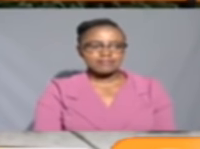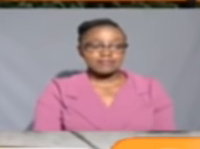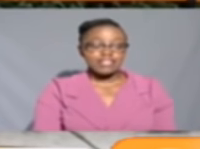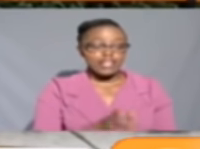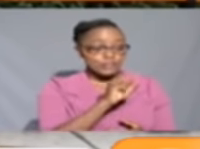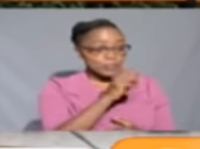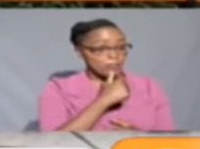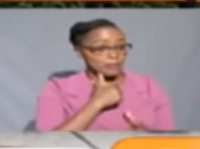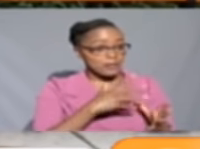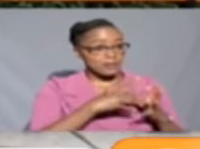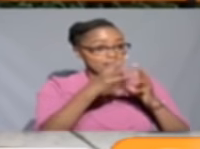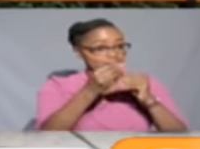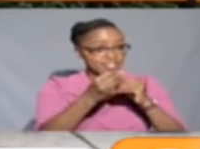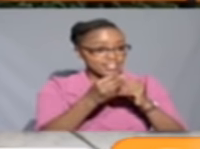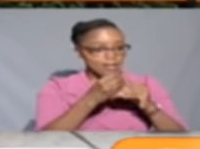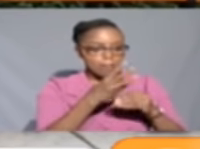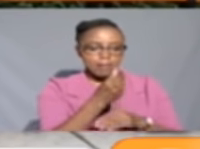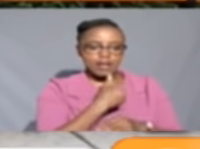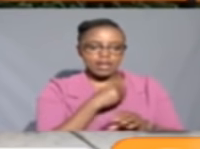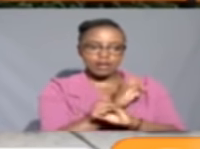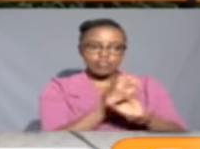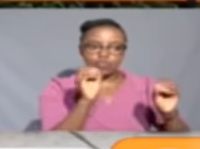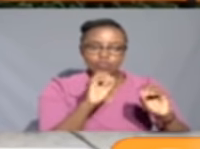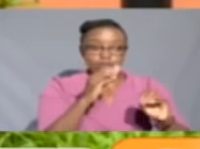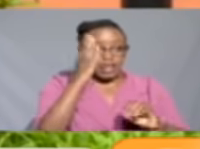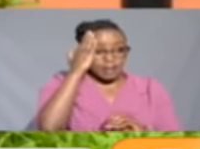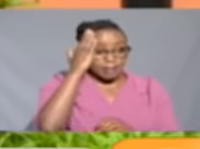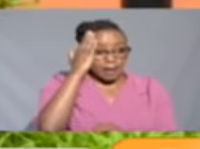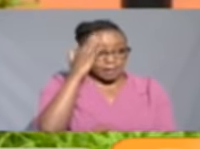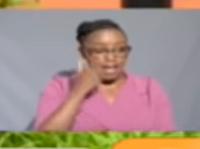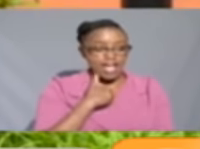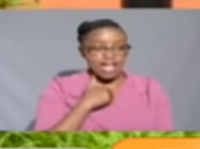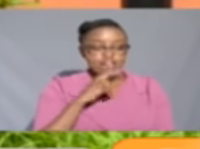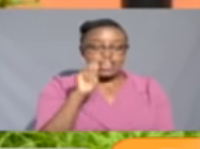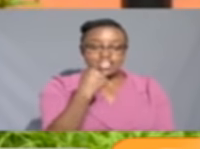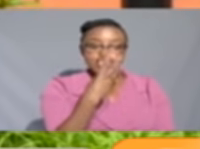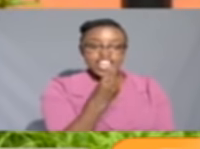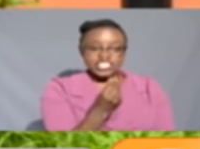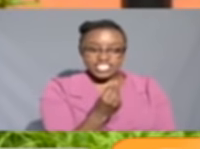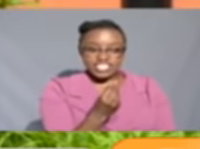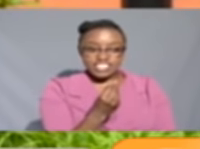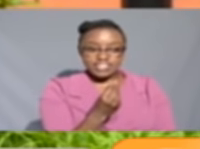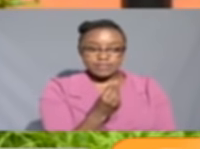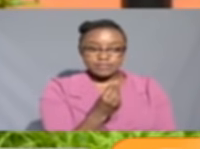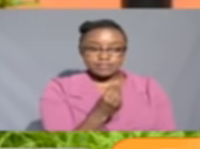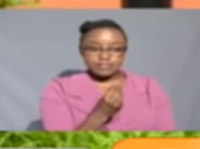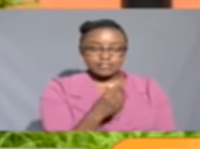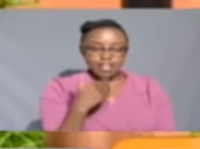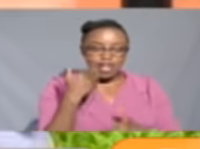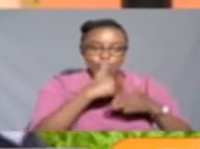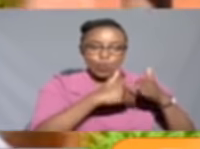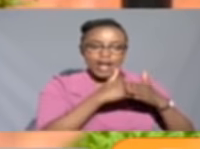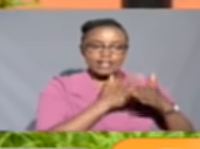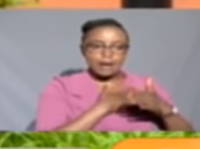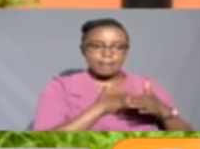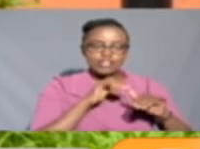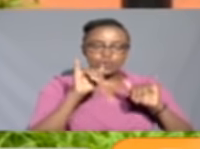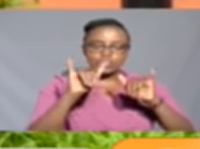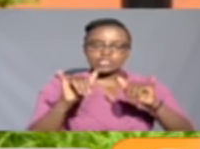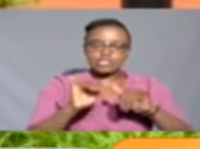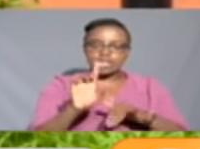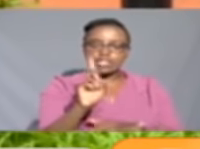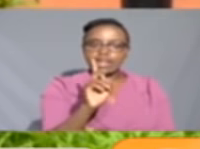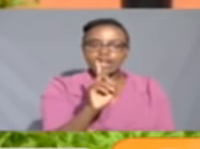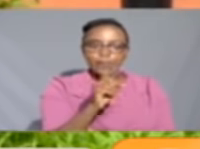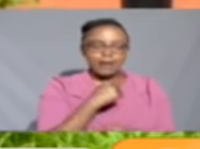So I went. Yes. I didn't have money. No. Remember, I had Kenya shillings. Yes. My wallet, everything else had remained in Nairobi.